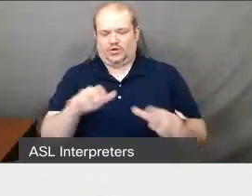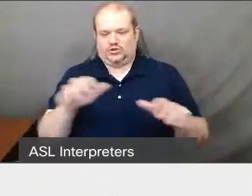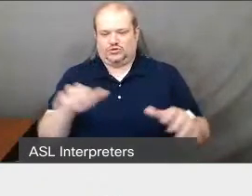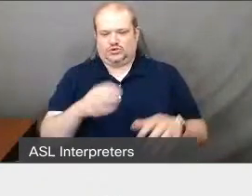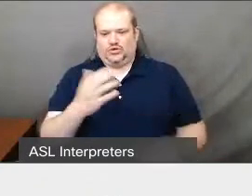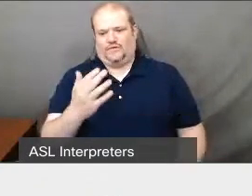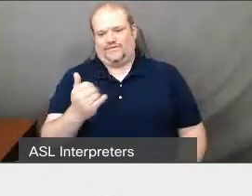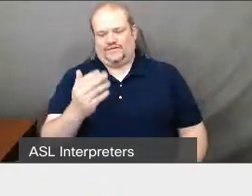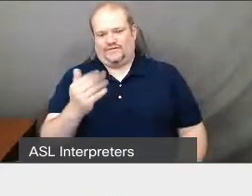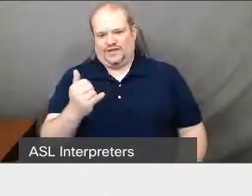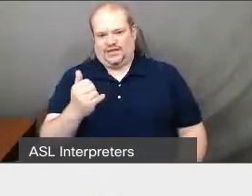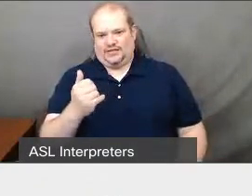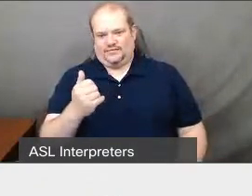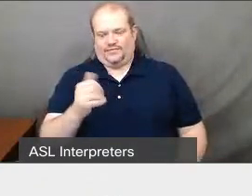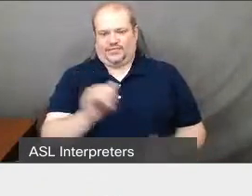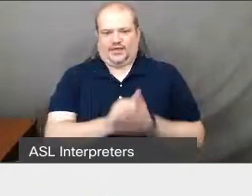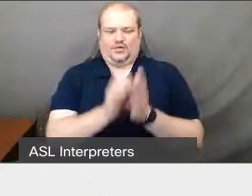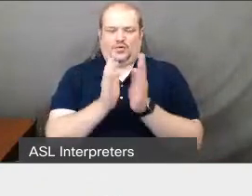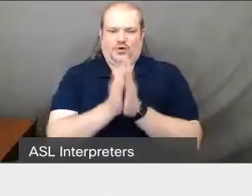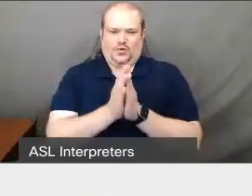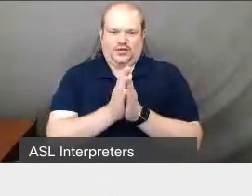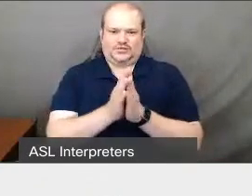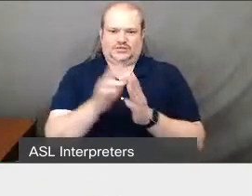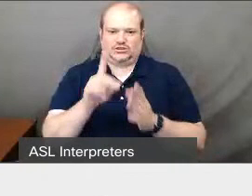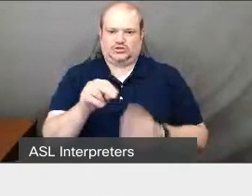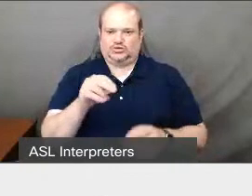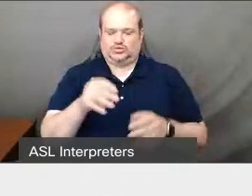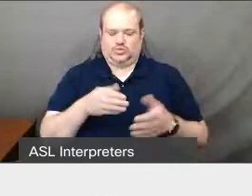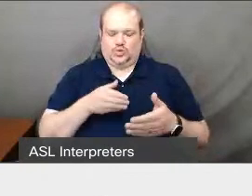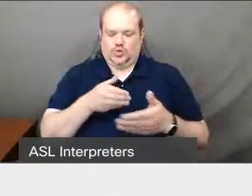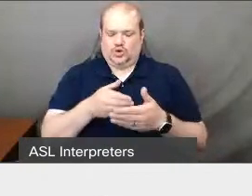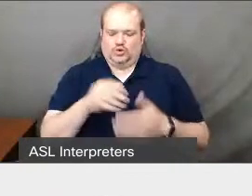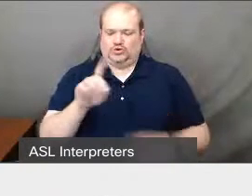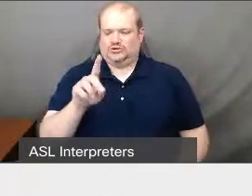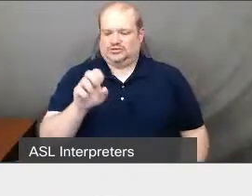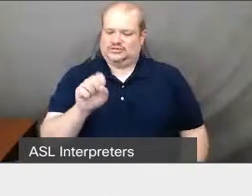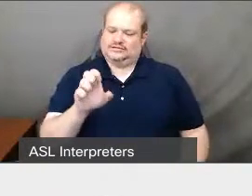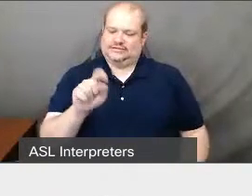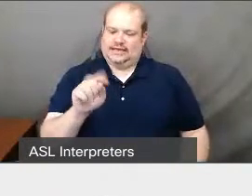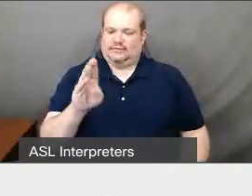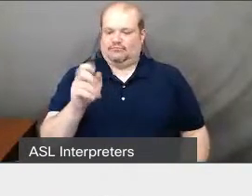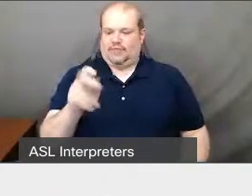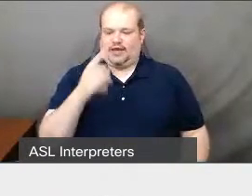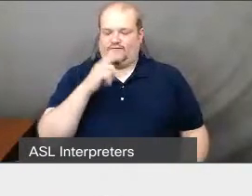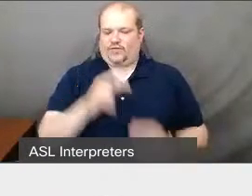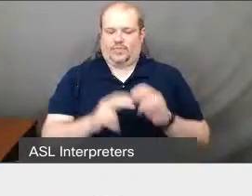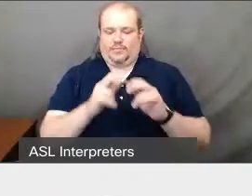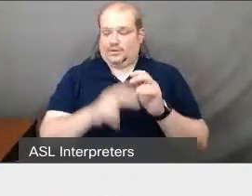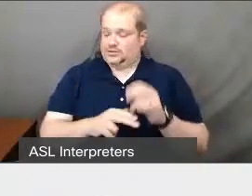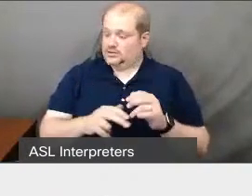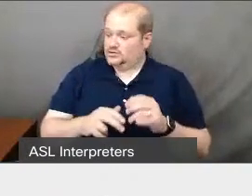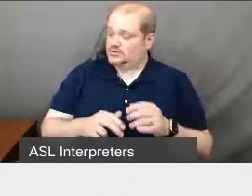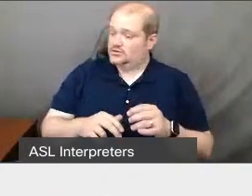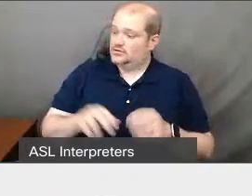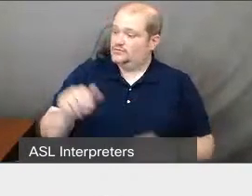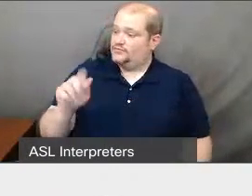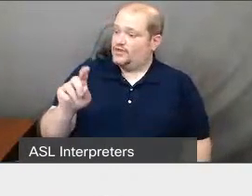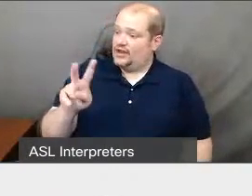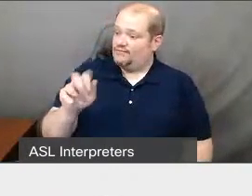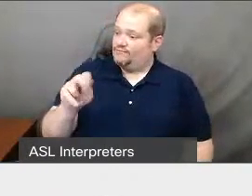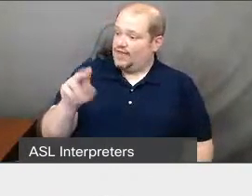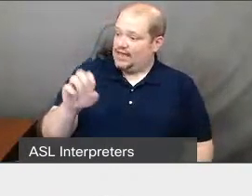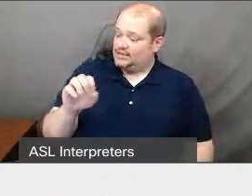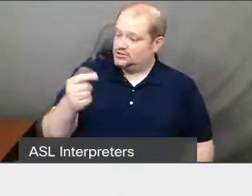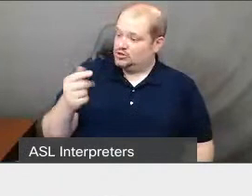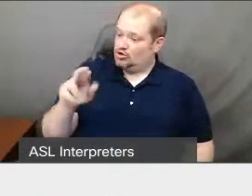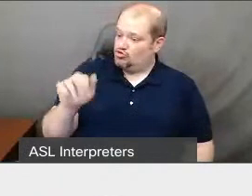do 15. So they're requesting reduced setbacks for the buildings. Okay. And the advanced grading is